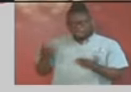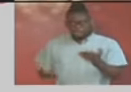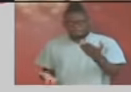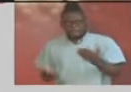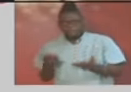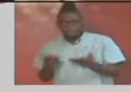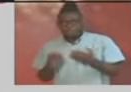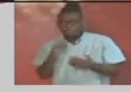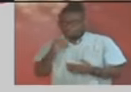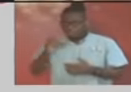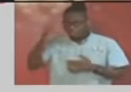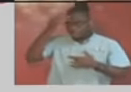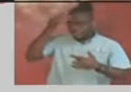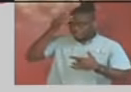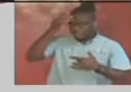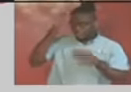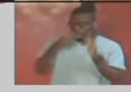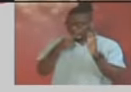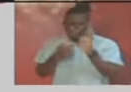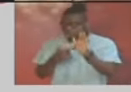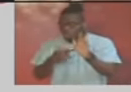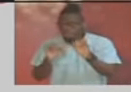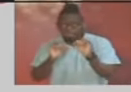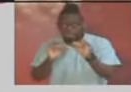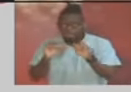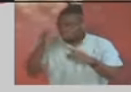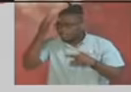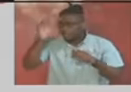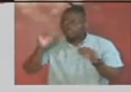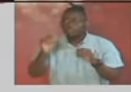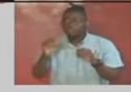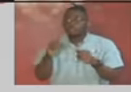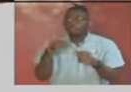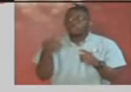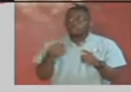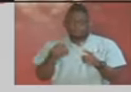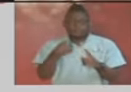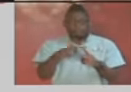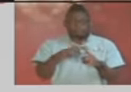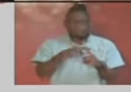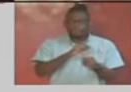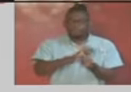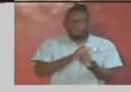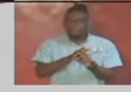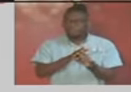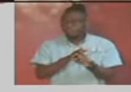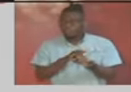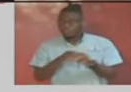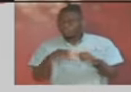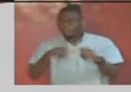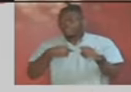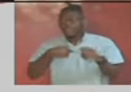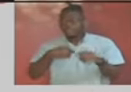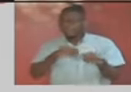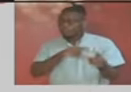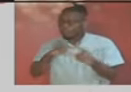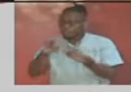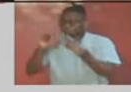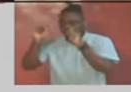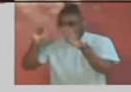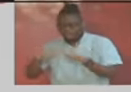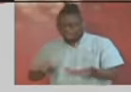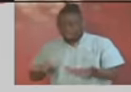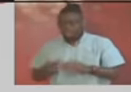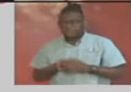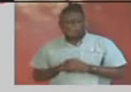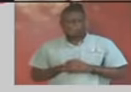case. So they have that discretion, and I have had that discussion with them. So if need be to widen that testing into primary, secondary, and tertiary, they can